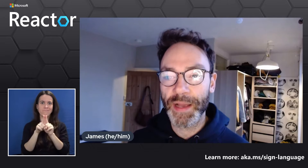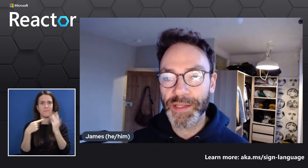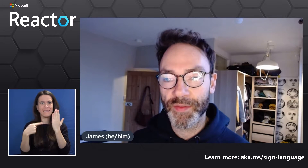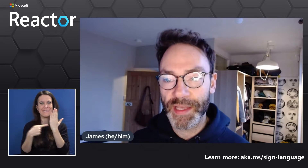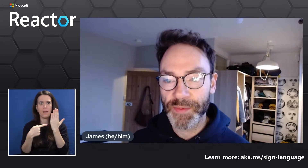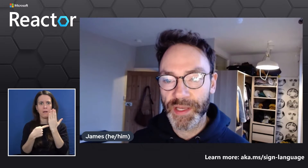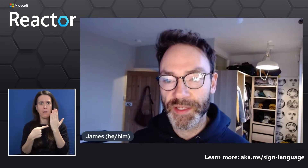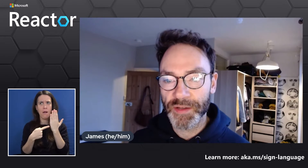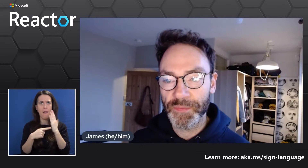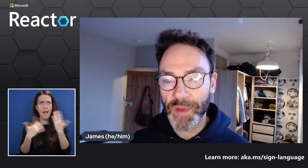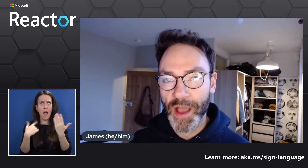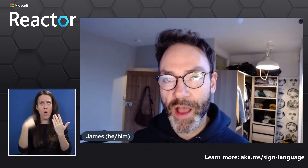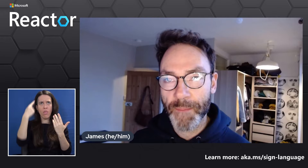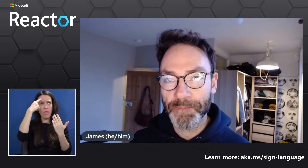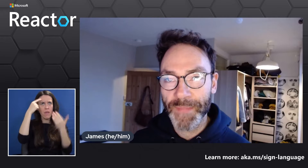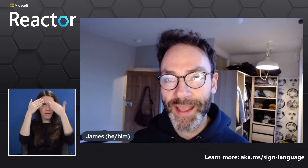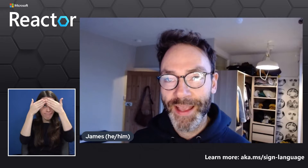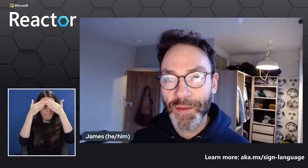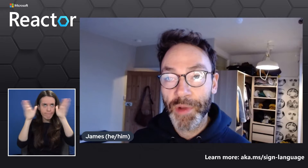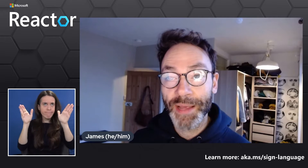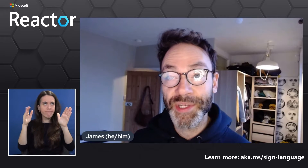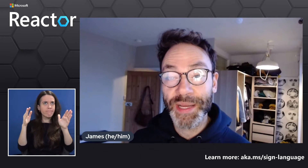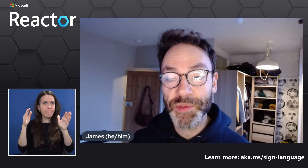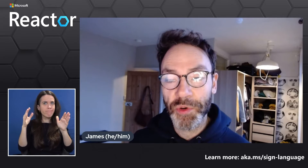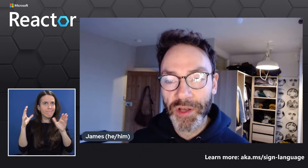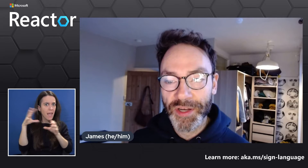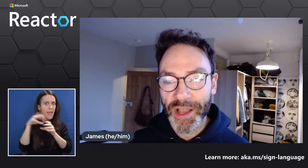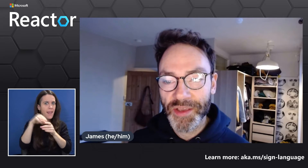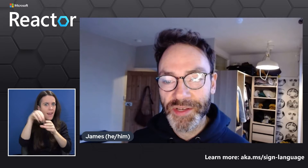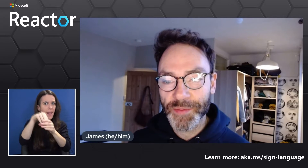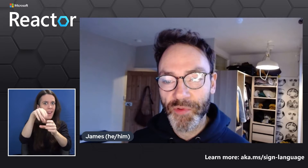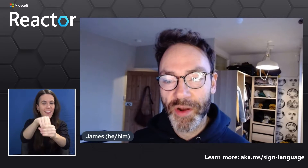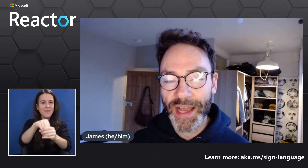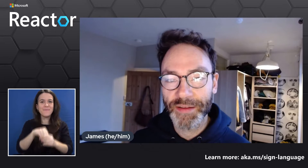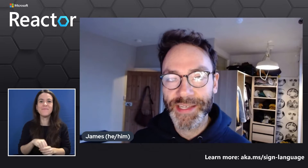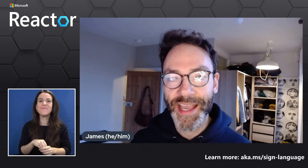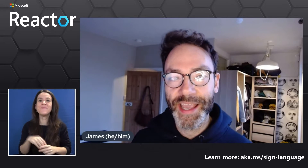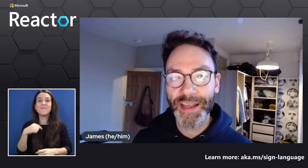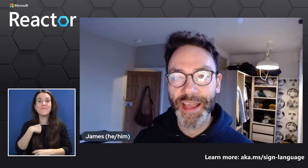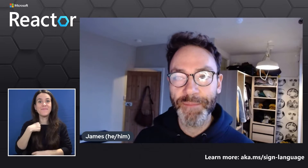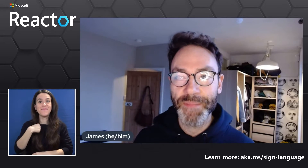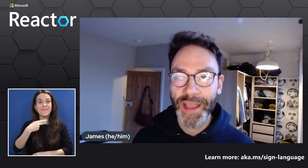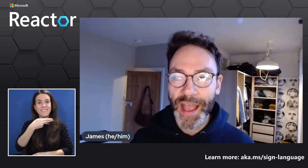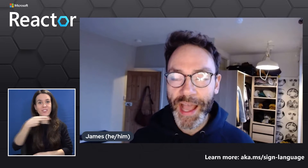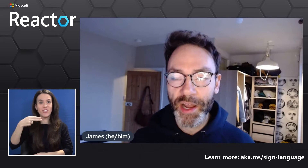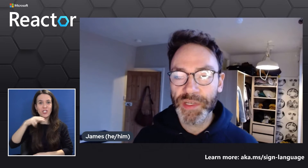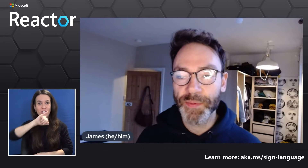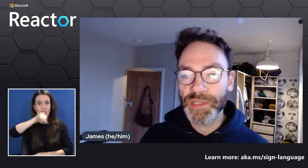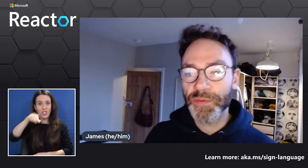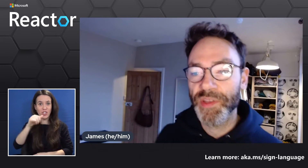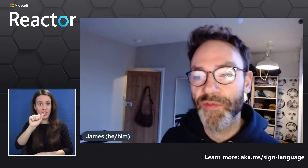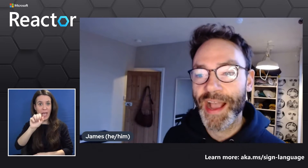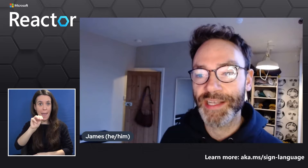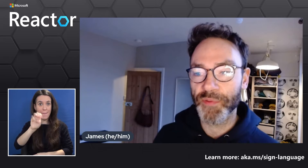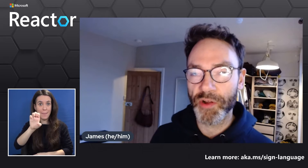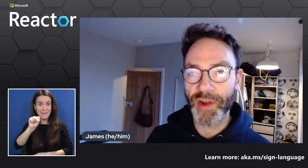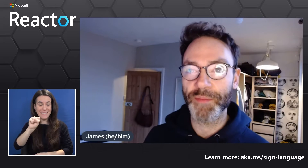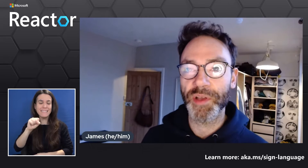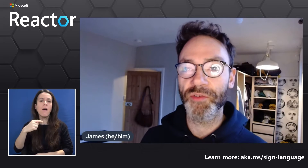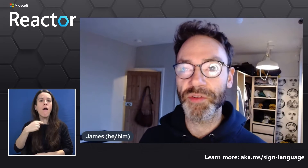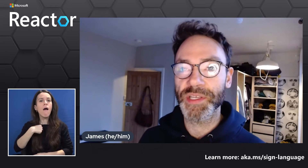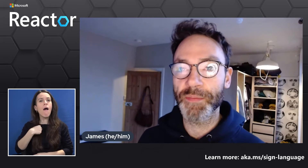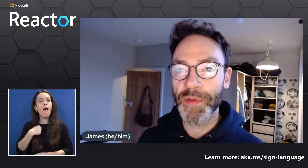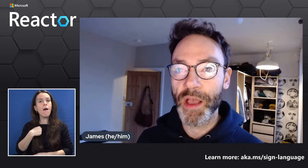progressively about some things we can do. My name is James Woolard. I use the pronouns he and him, and I'm responsible for the Reactor